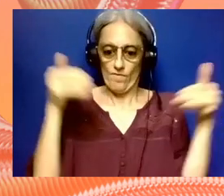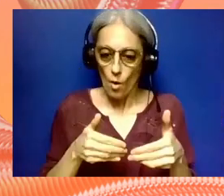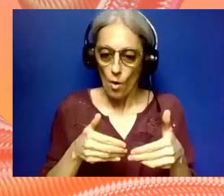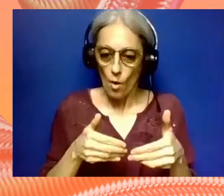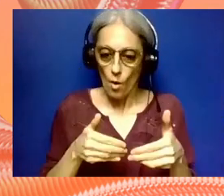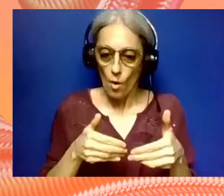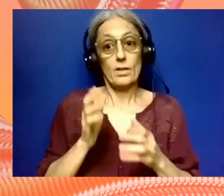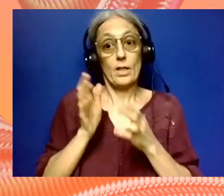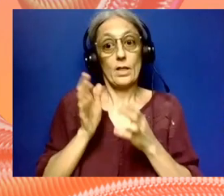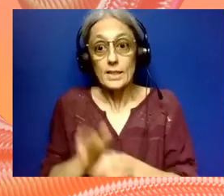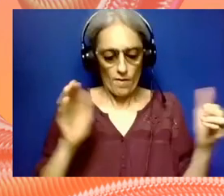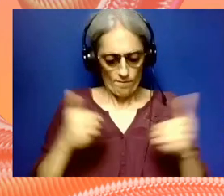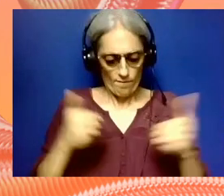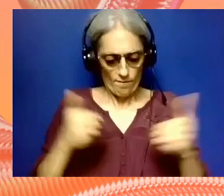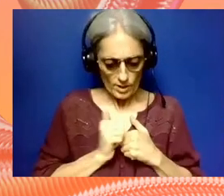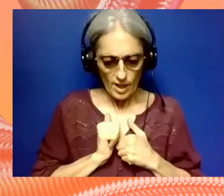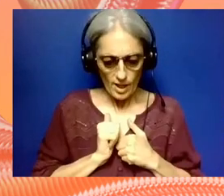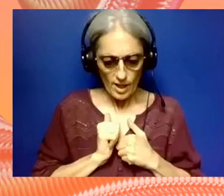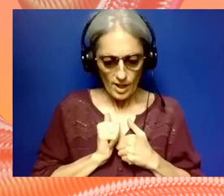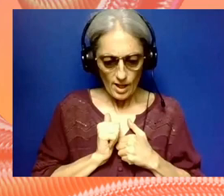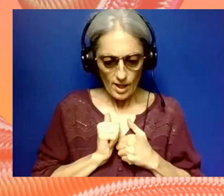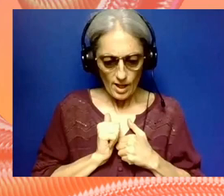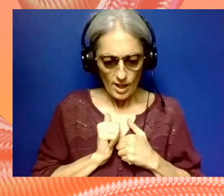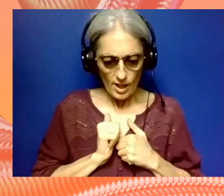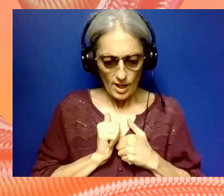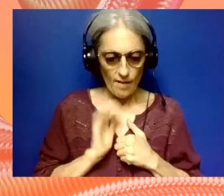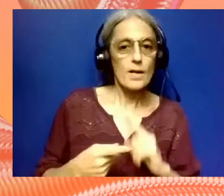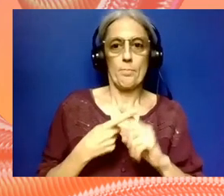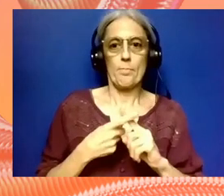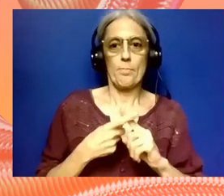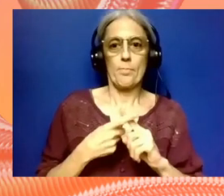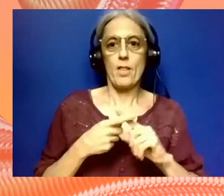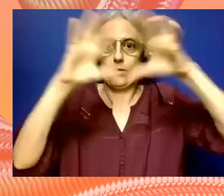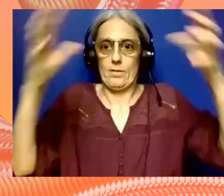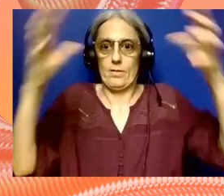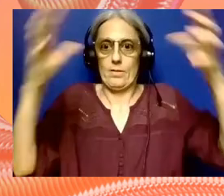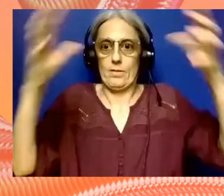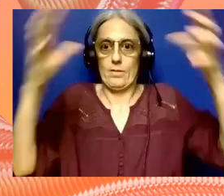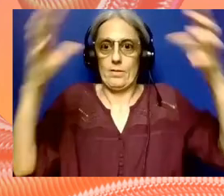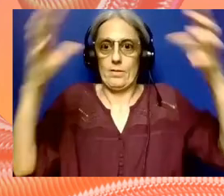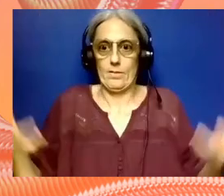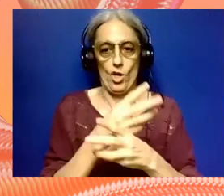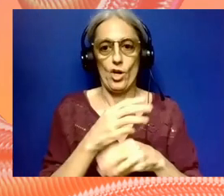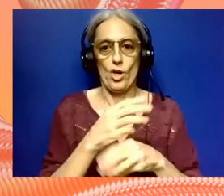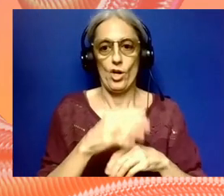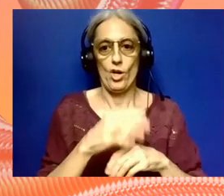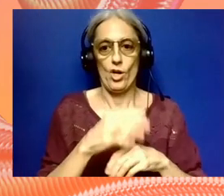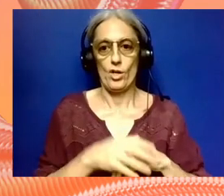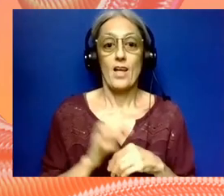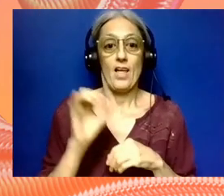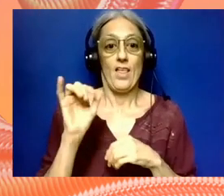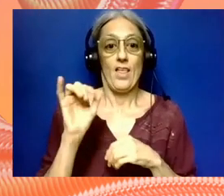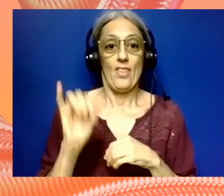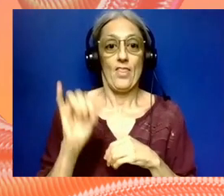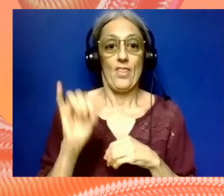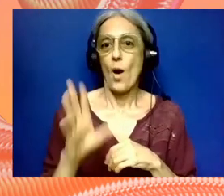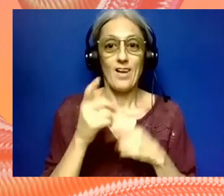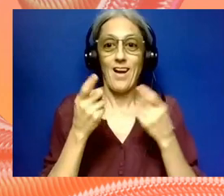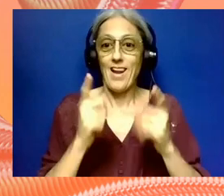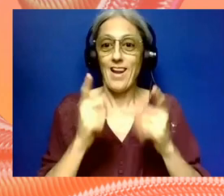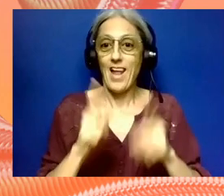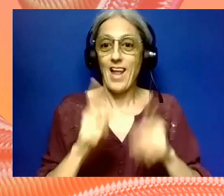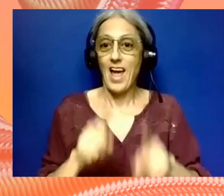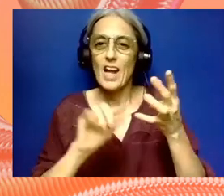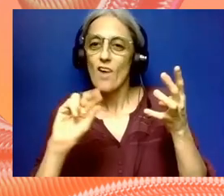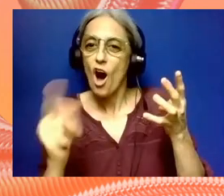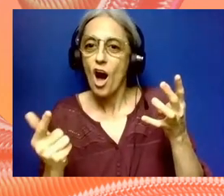now, but it won't really get kind of going until end of August. But personally and collectively we're being asked